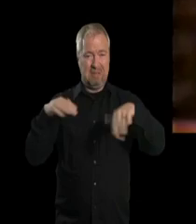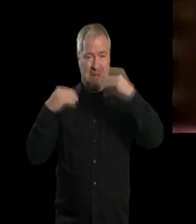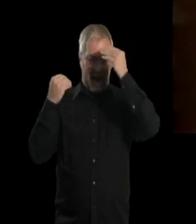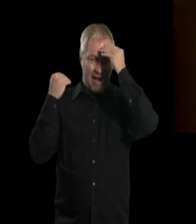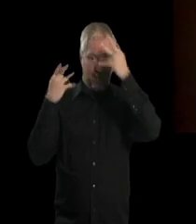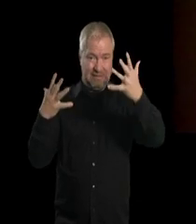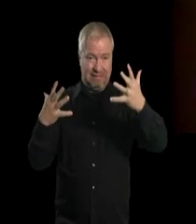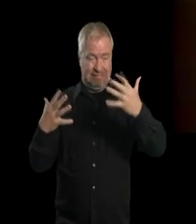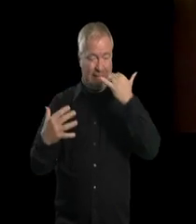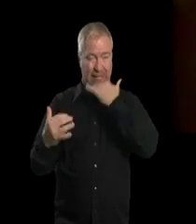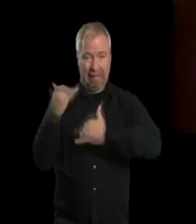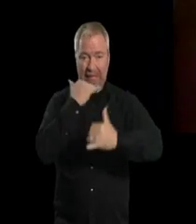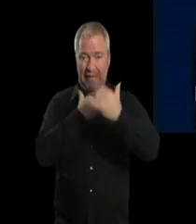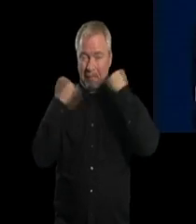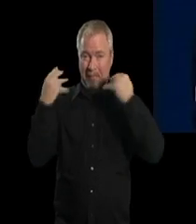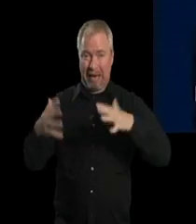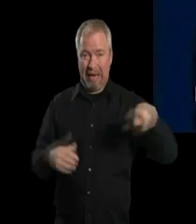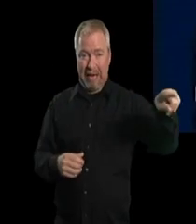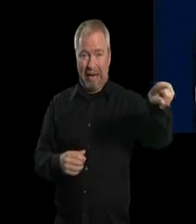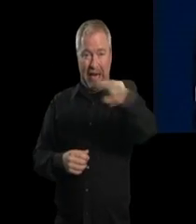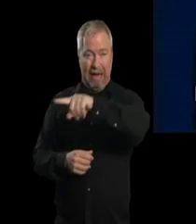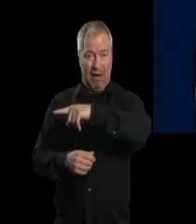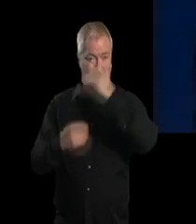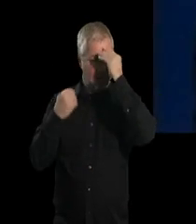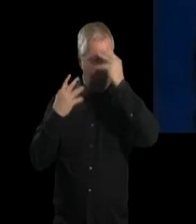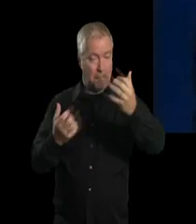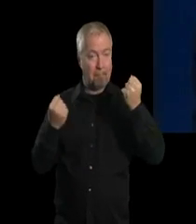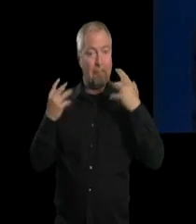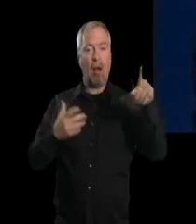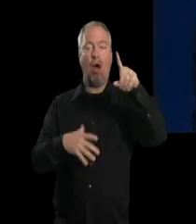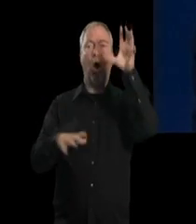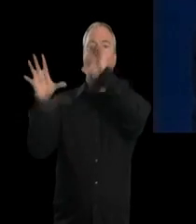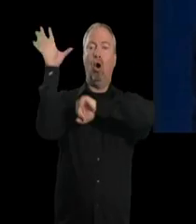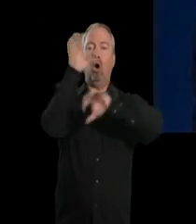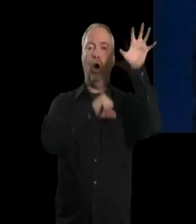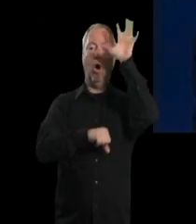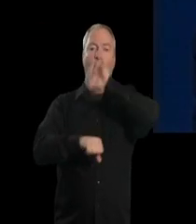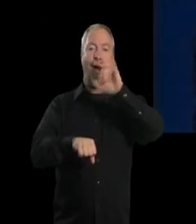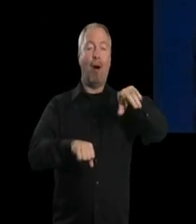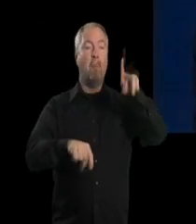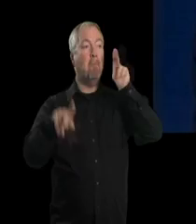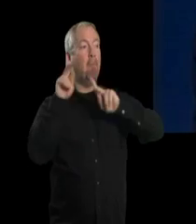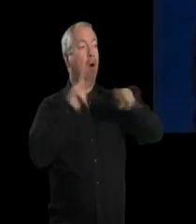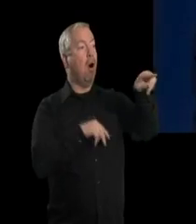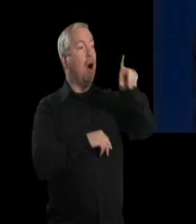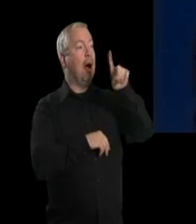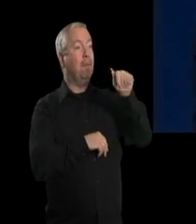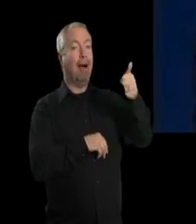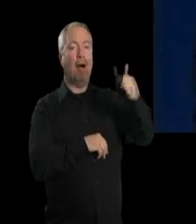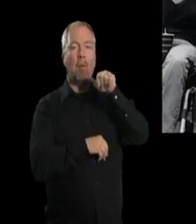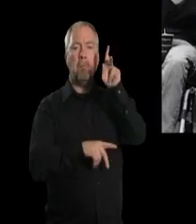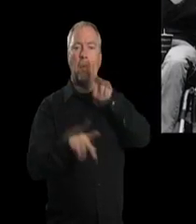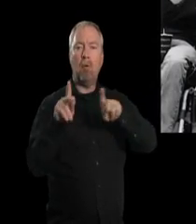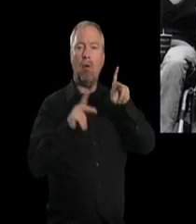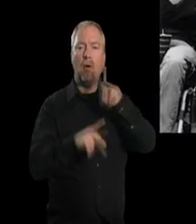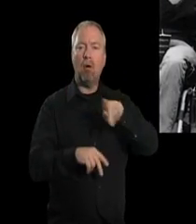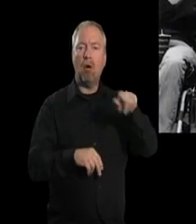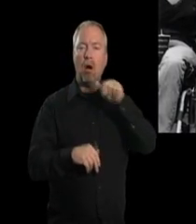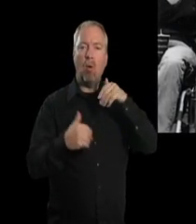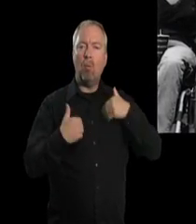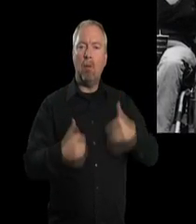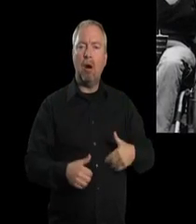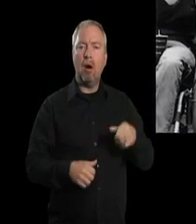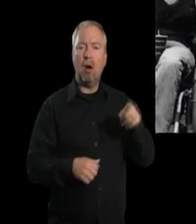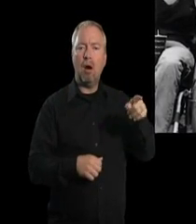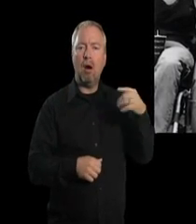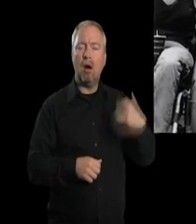is massive misinformation. There are deep underlying assumptions that people with